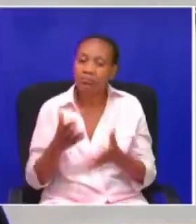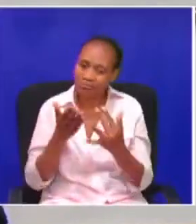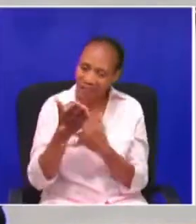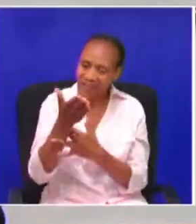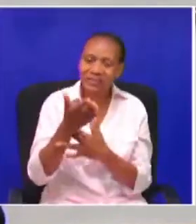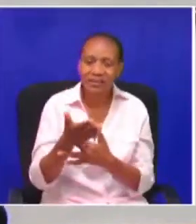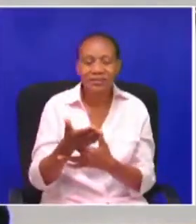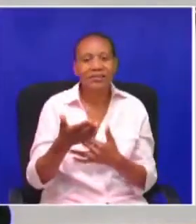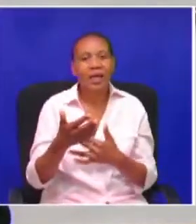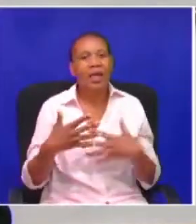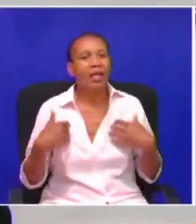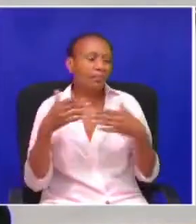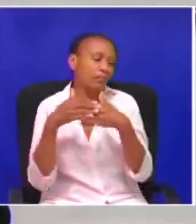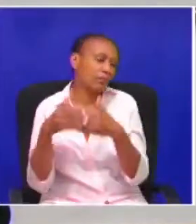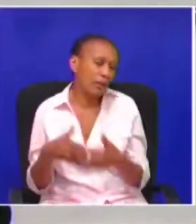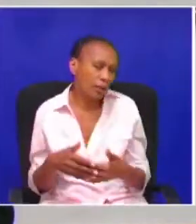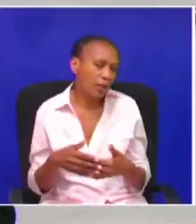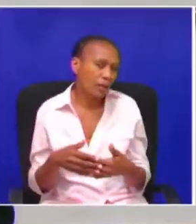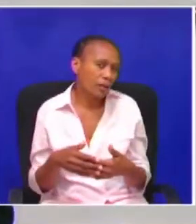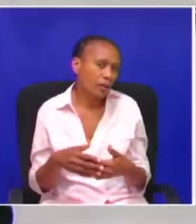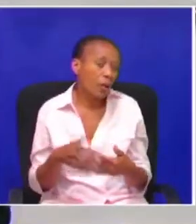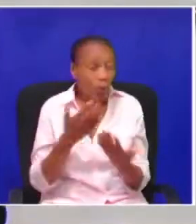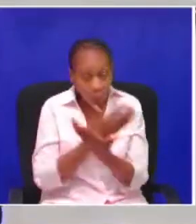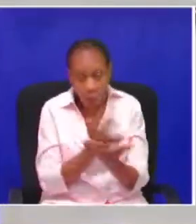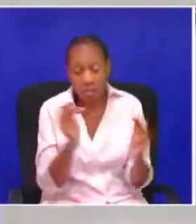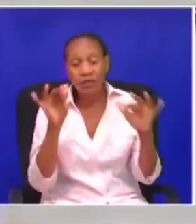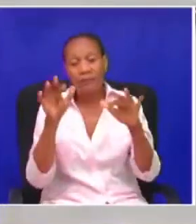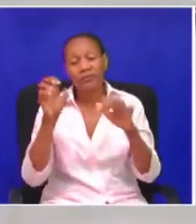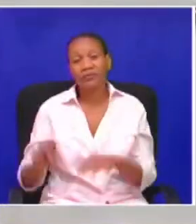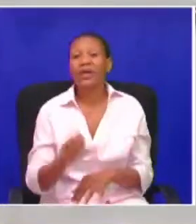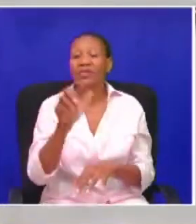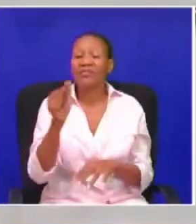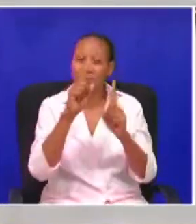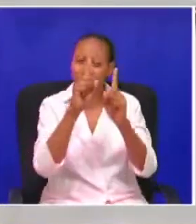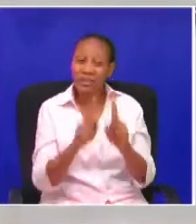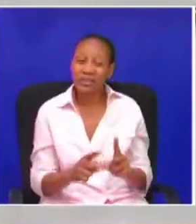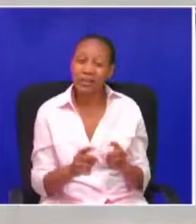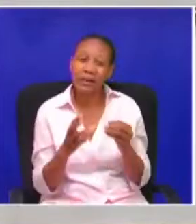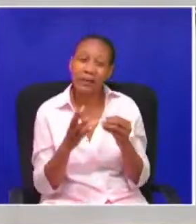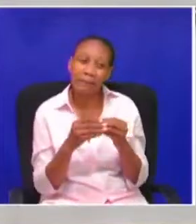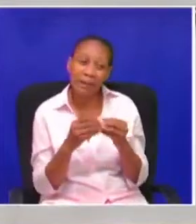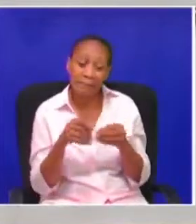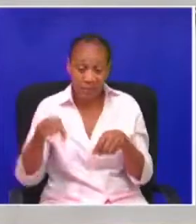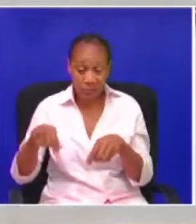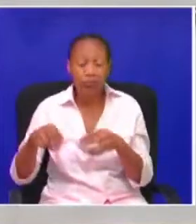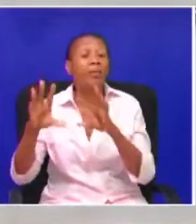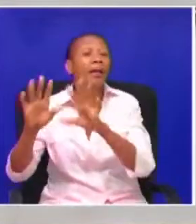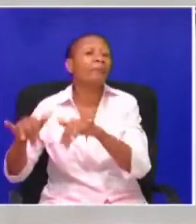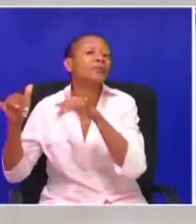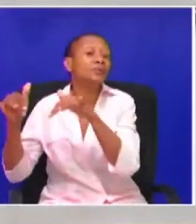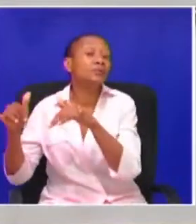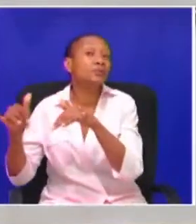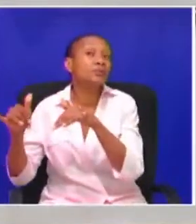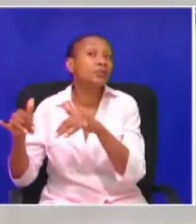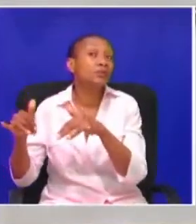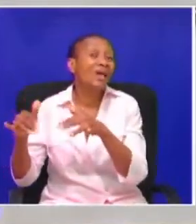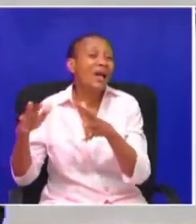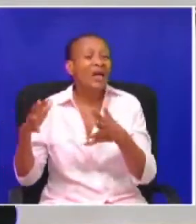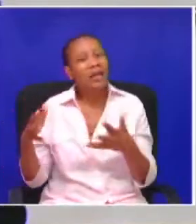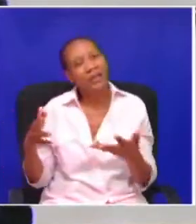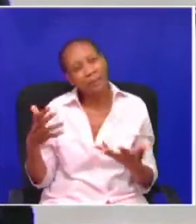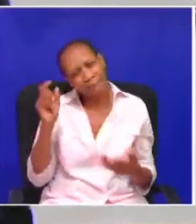services, but by all South Africans, especially members of this House, to be able to